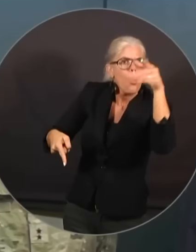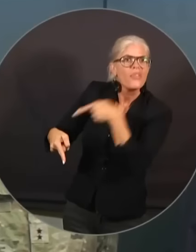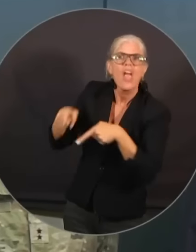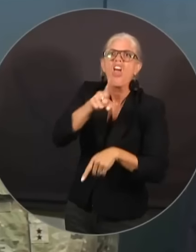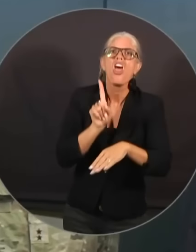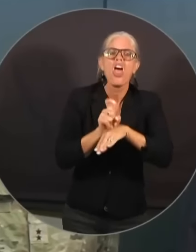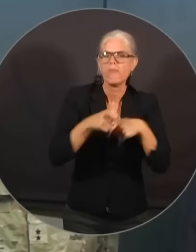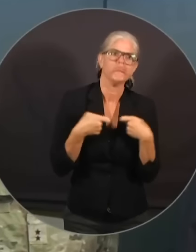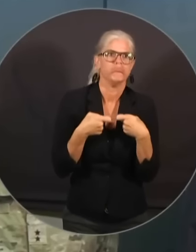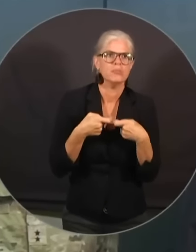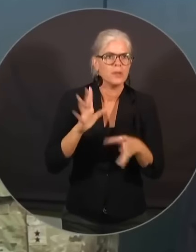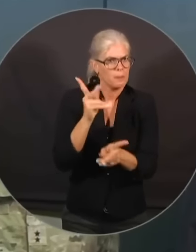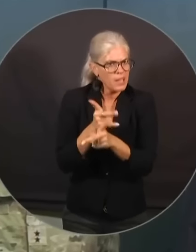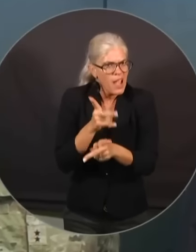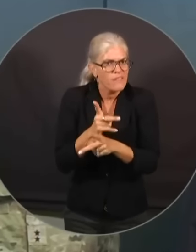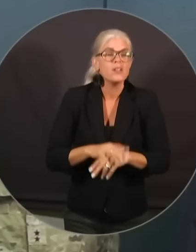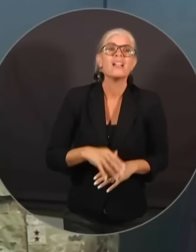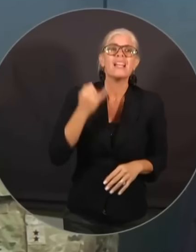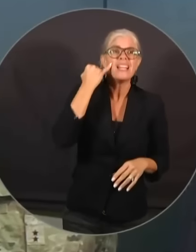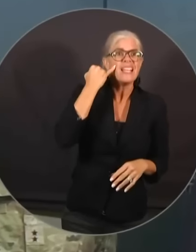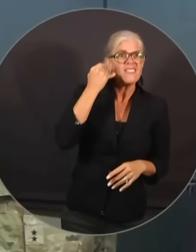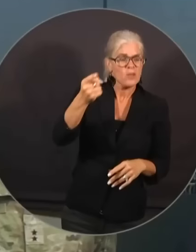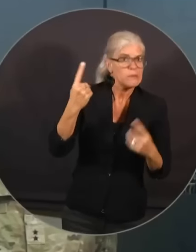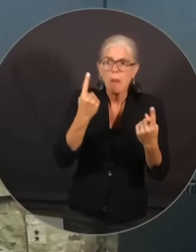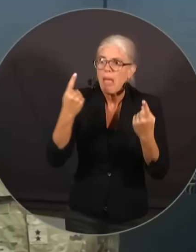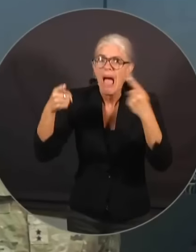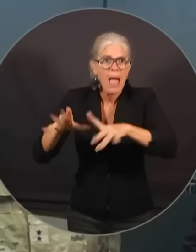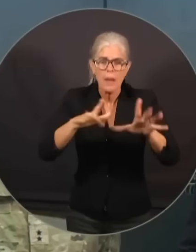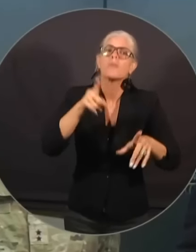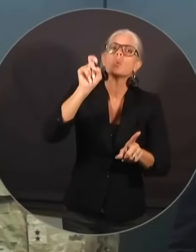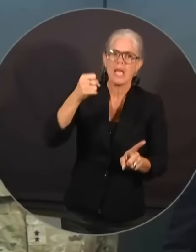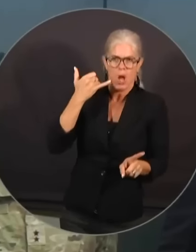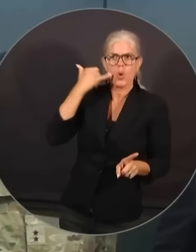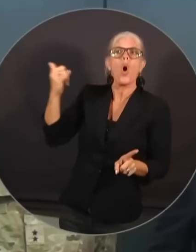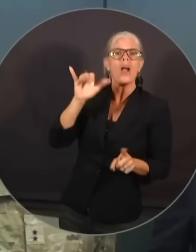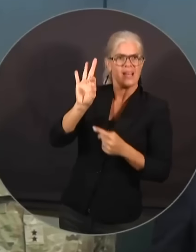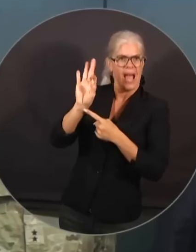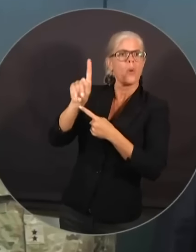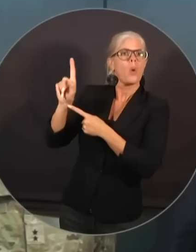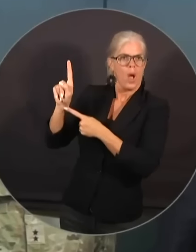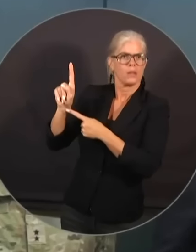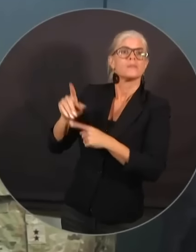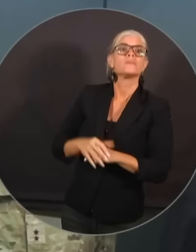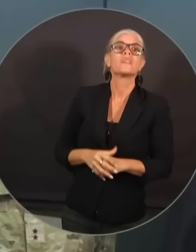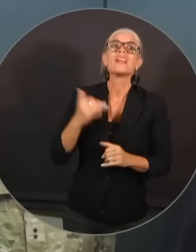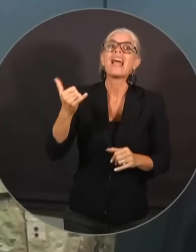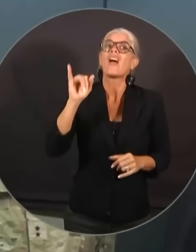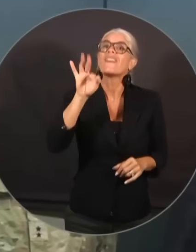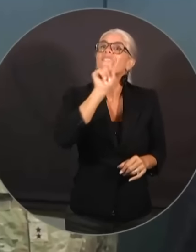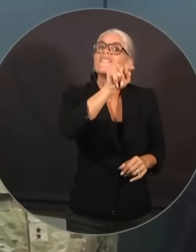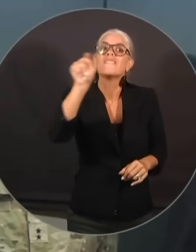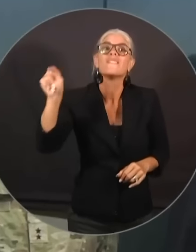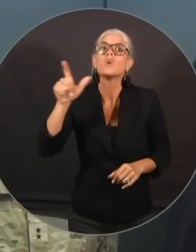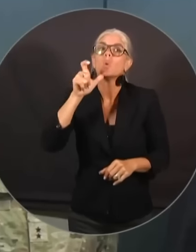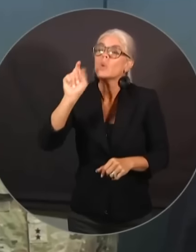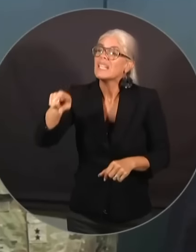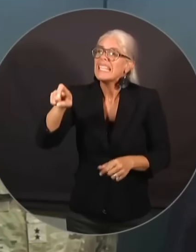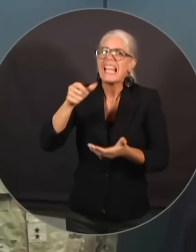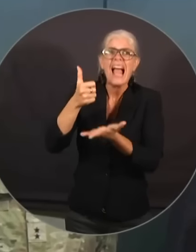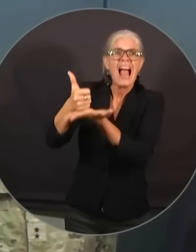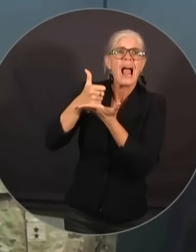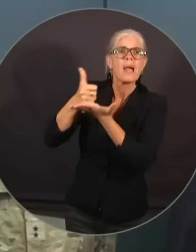call 911 and report them to your local authorities. Residents needing resources after Hurricane Helene can call our state